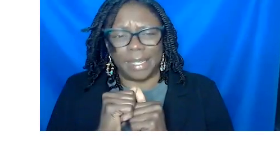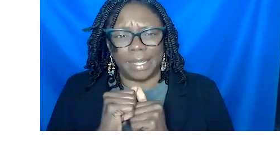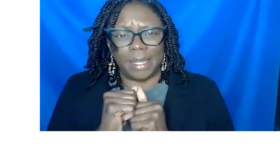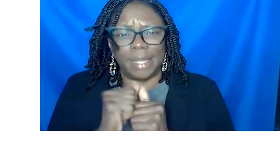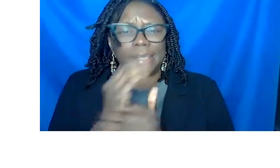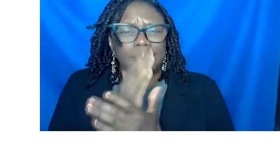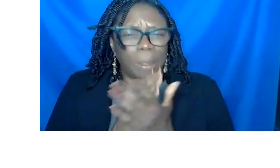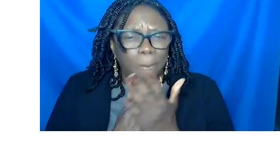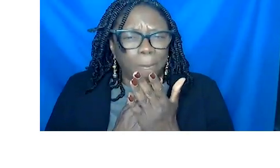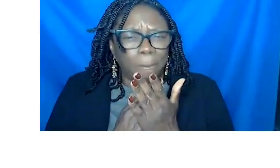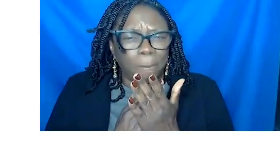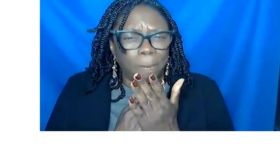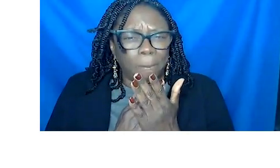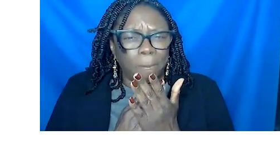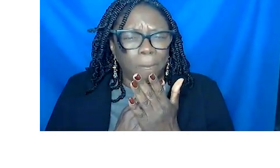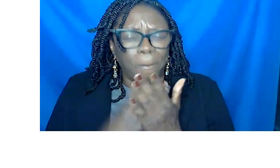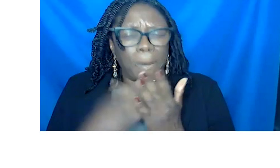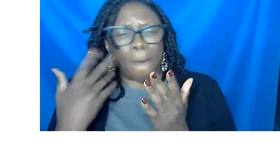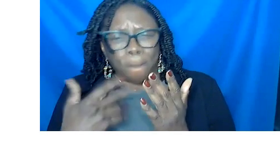some of the different things that